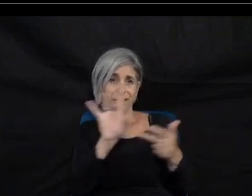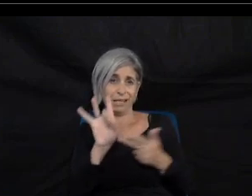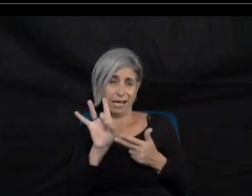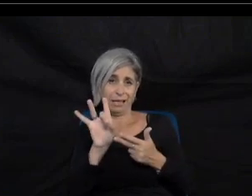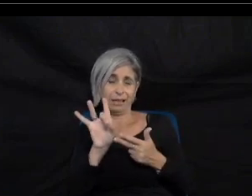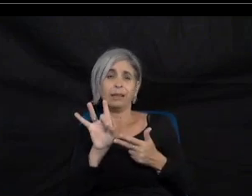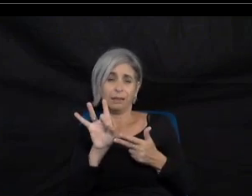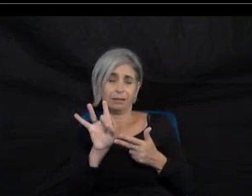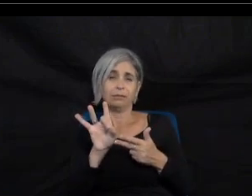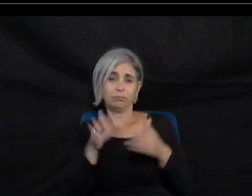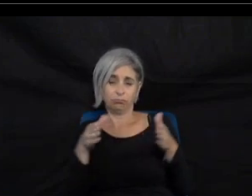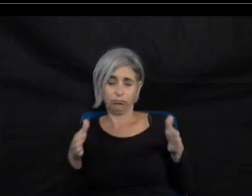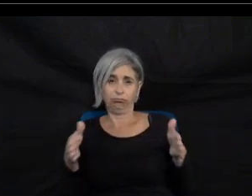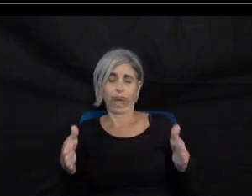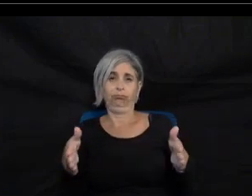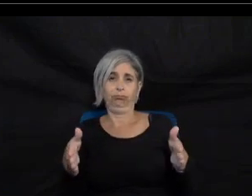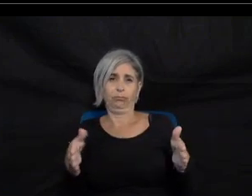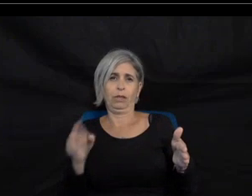33435, yes.